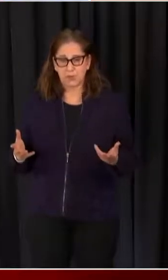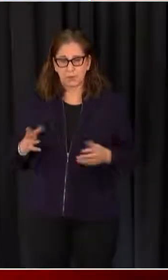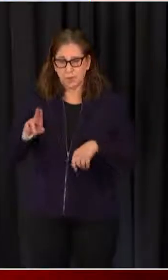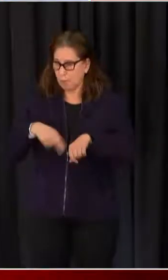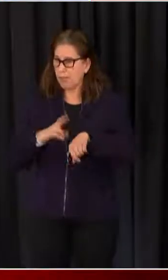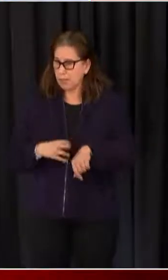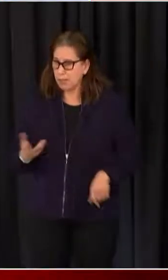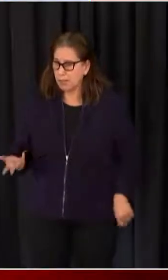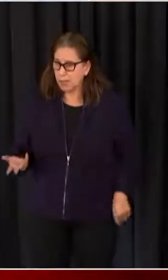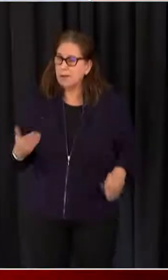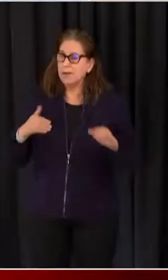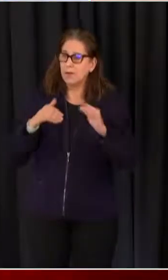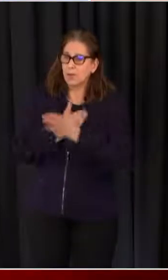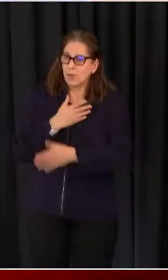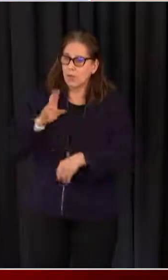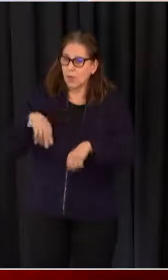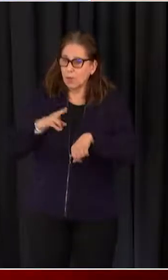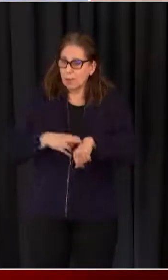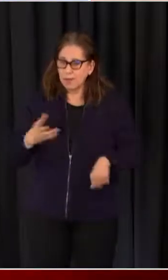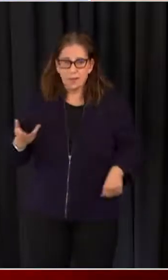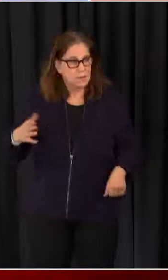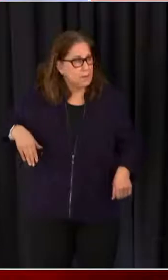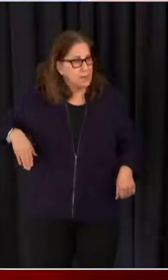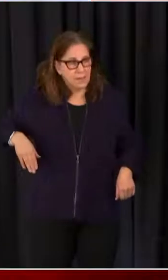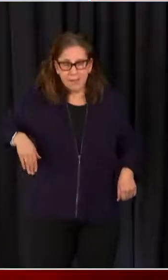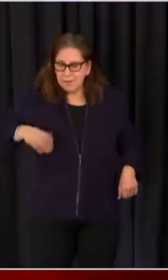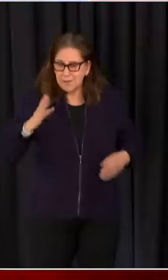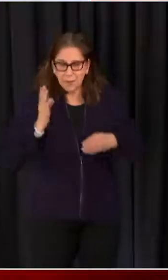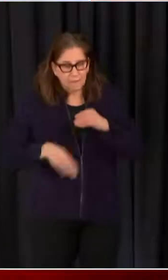to normal too. So it's not over yet.